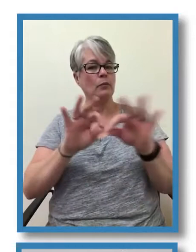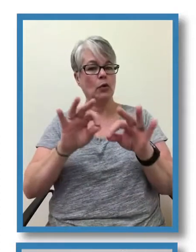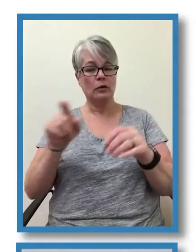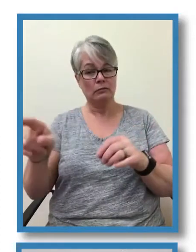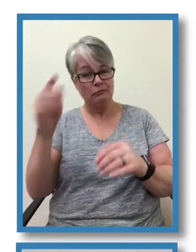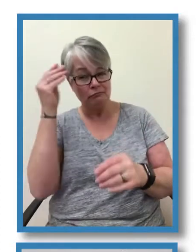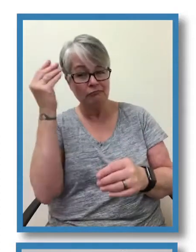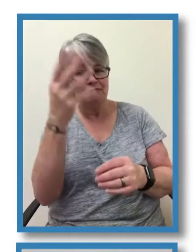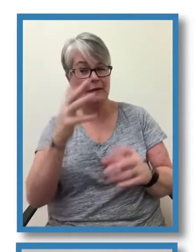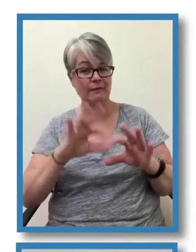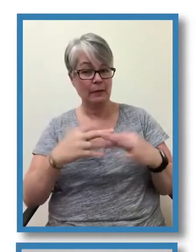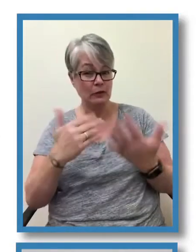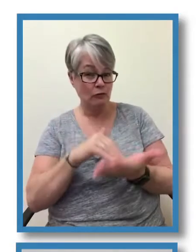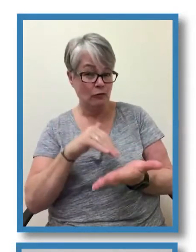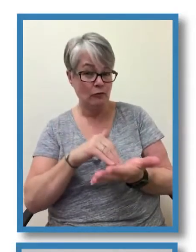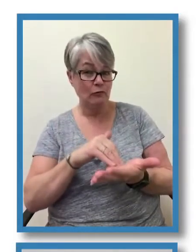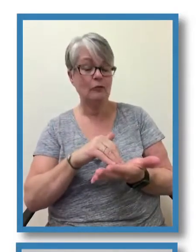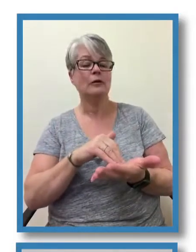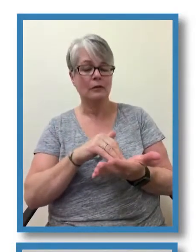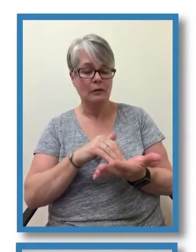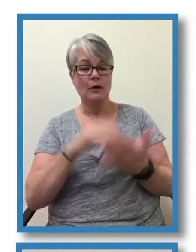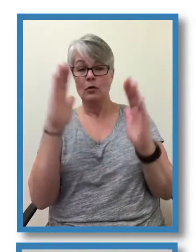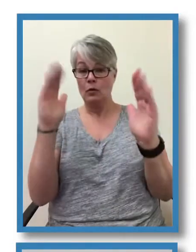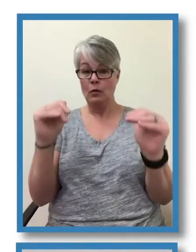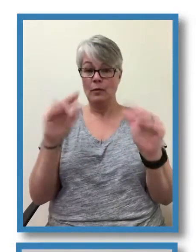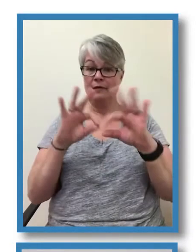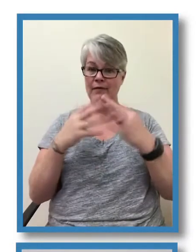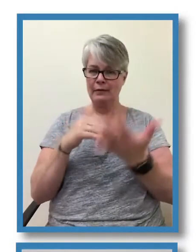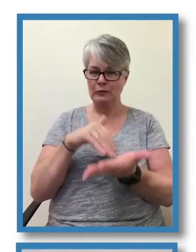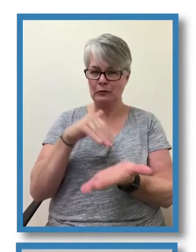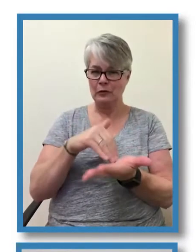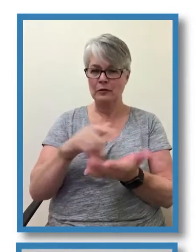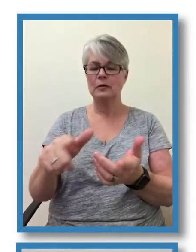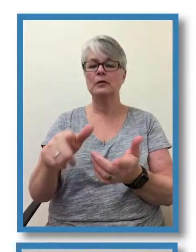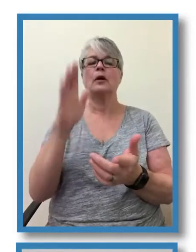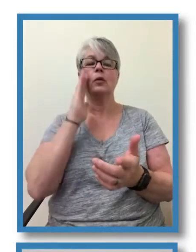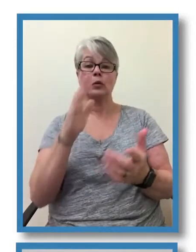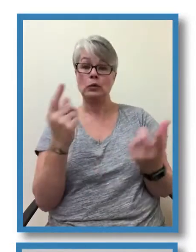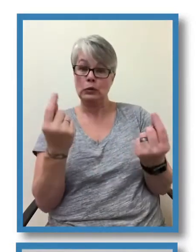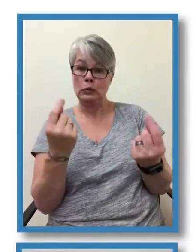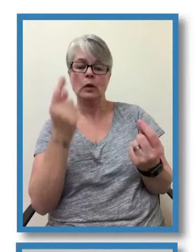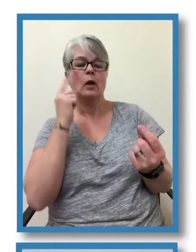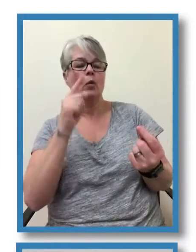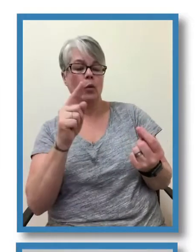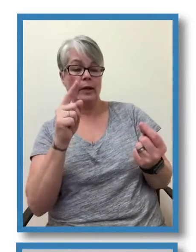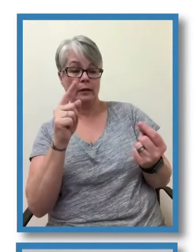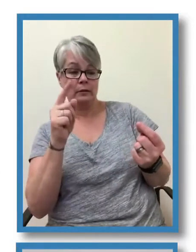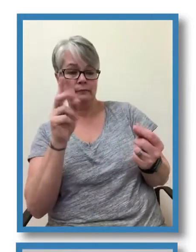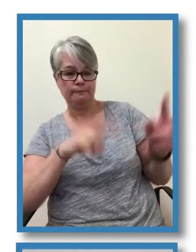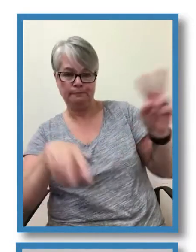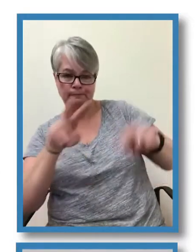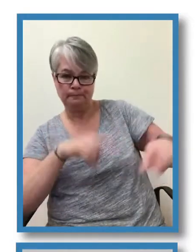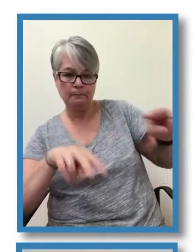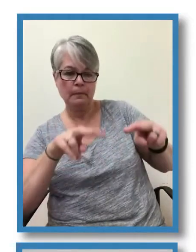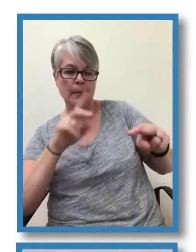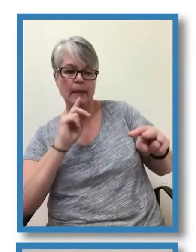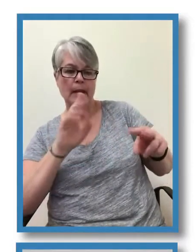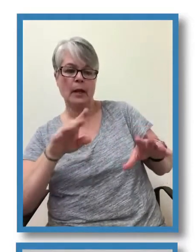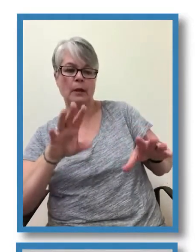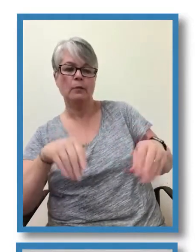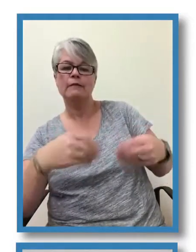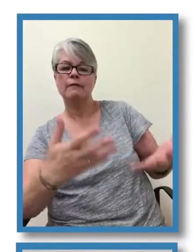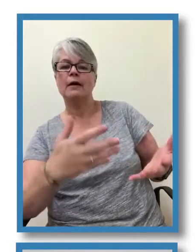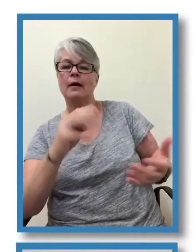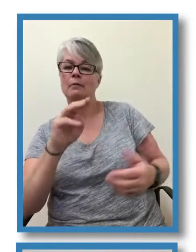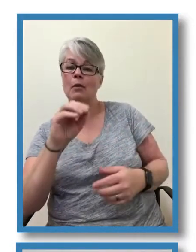able to administer a MOCA, or one of their staff may. Now, I've talked about the MOCA. This is what it looks like. This